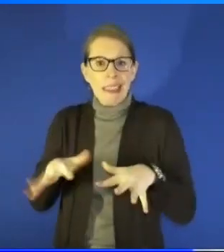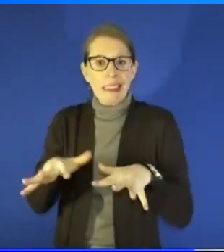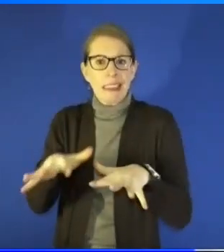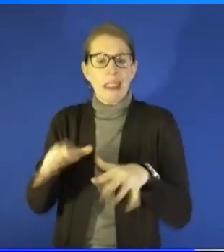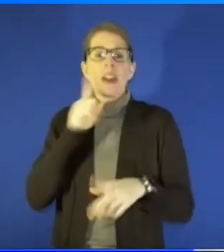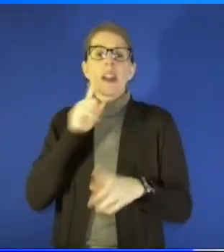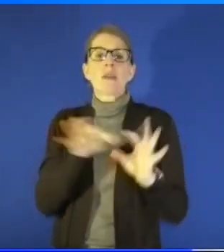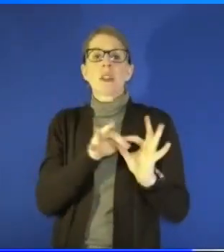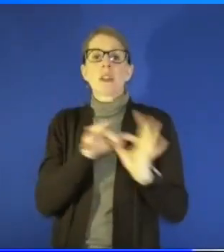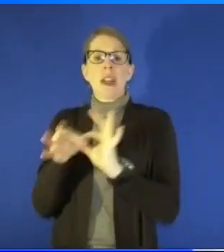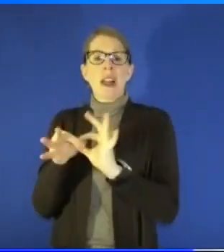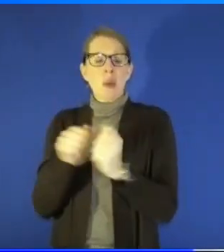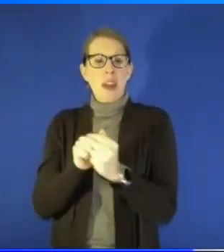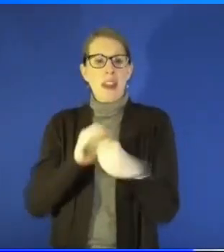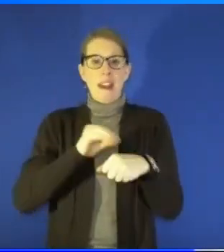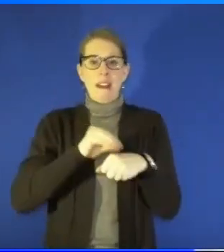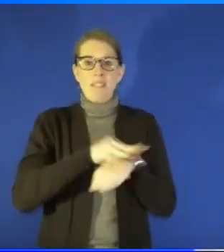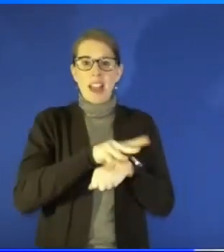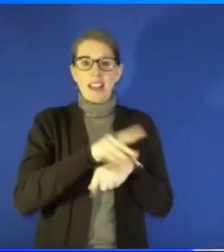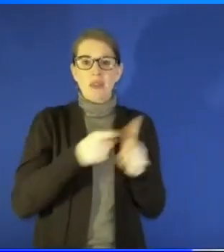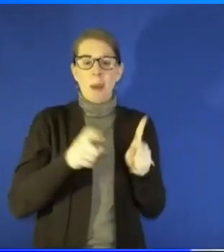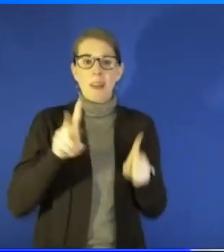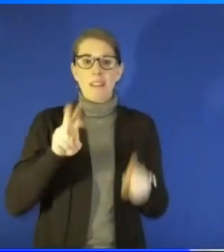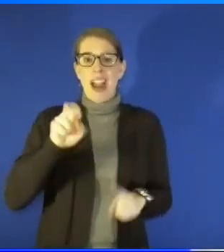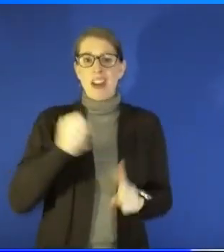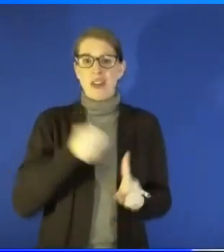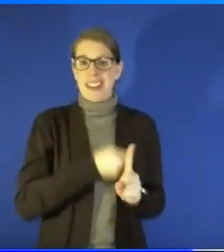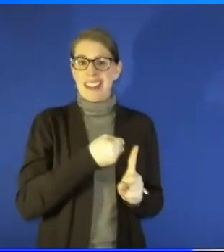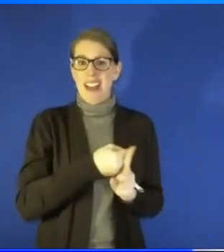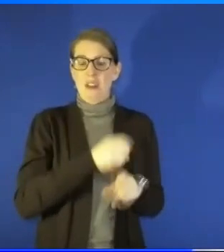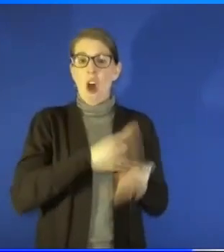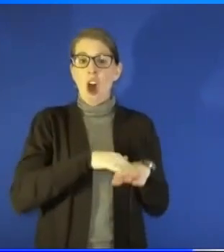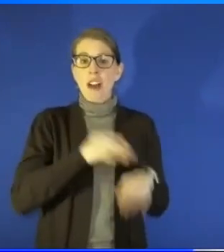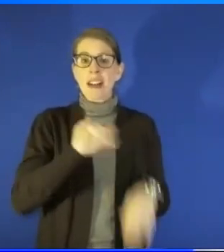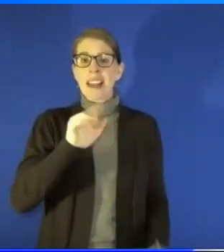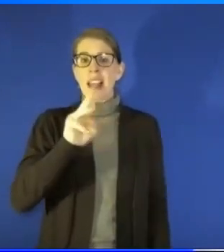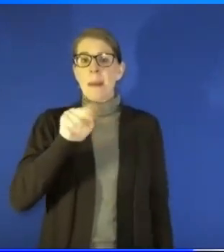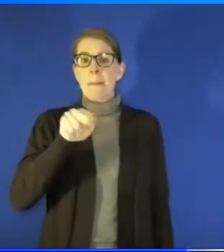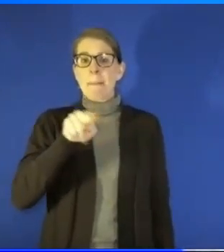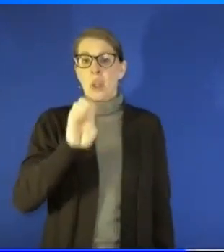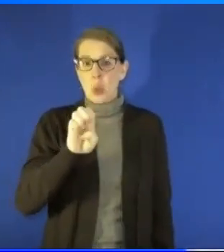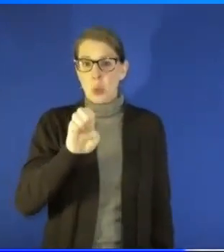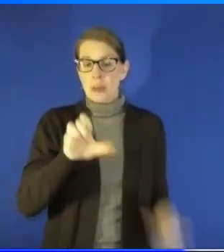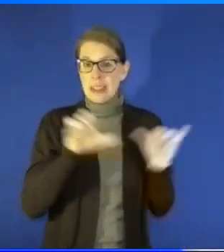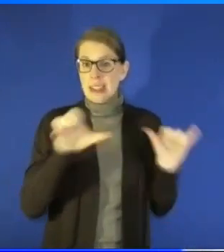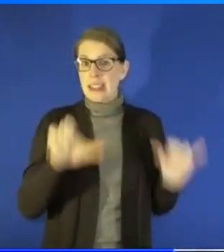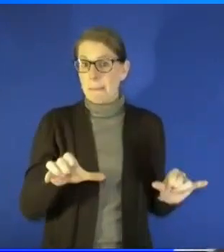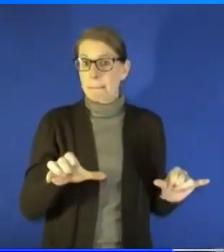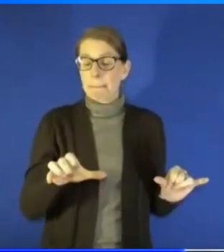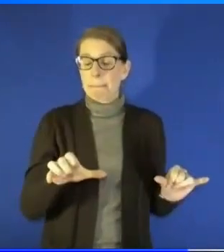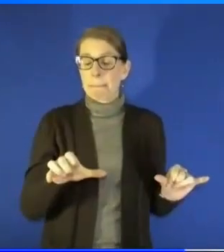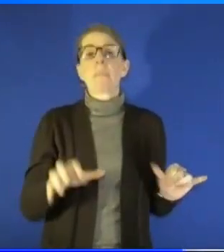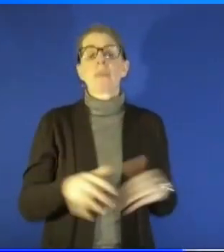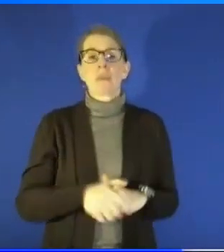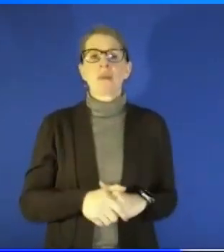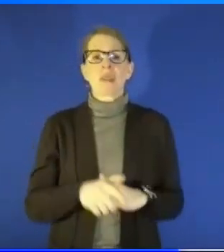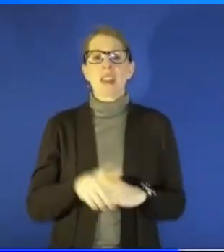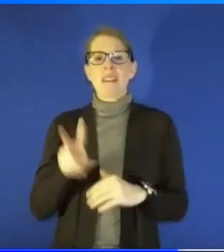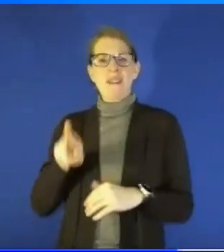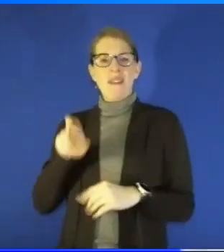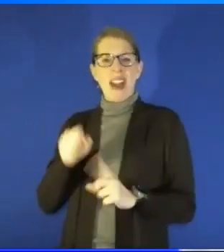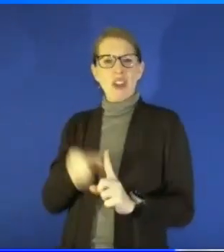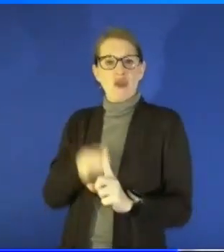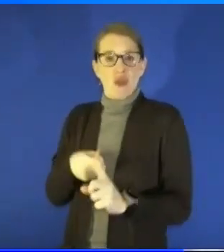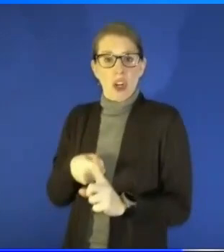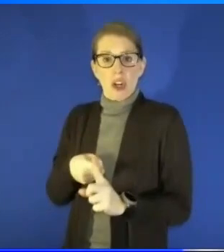to effects of the virus itself on the immune system. And how does that virus trigger the immune system? Well,